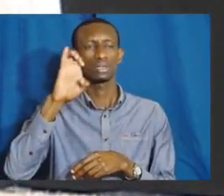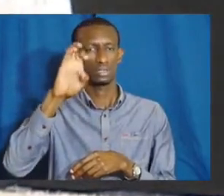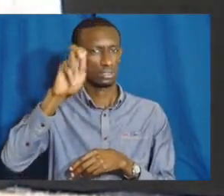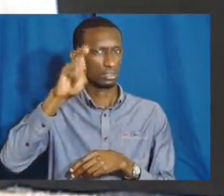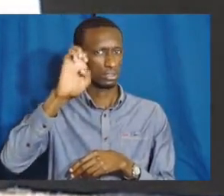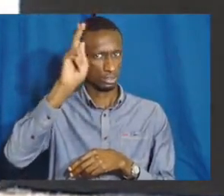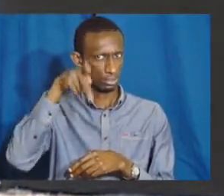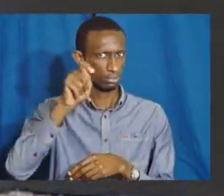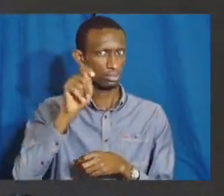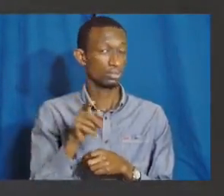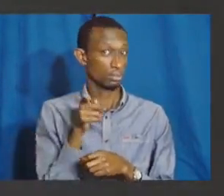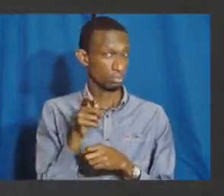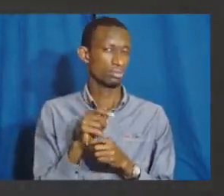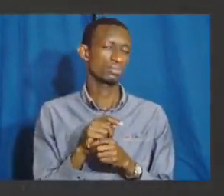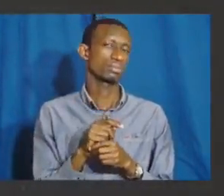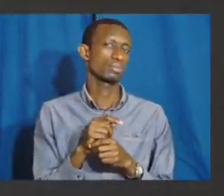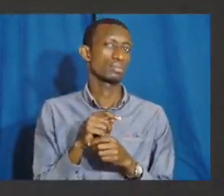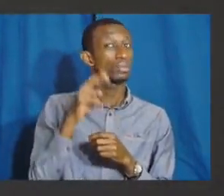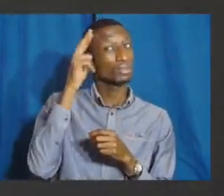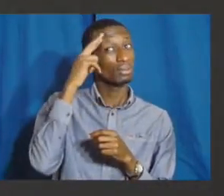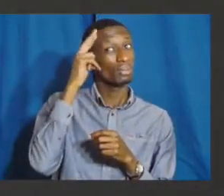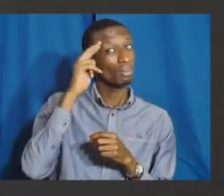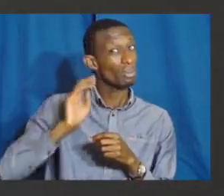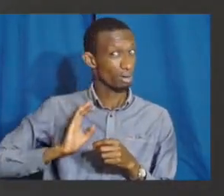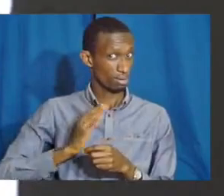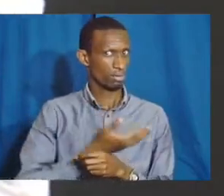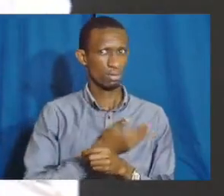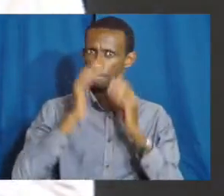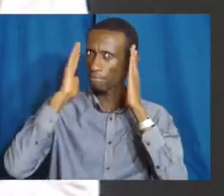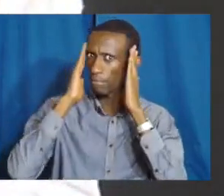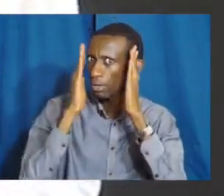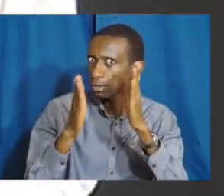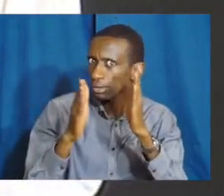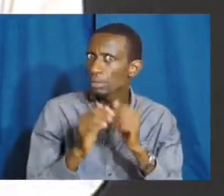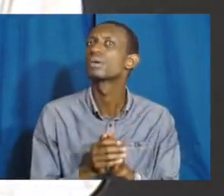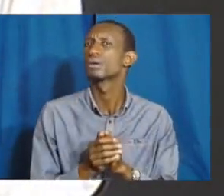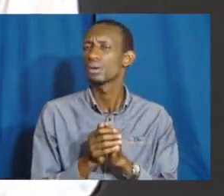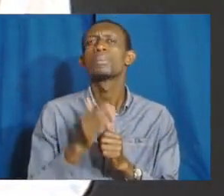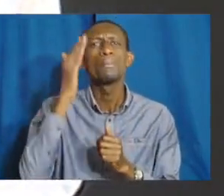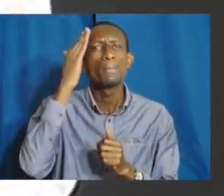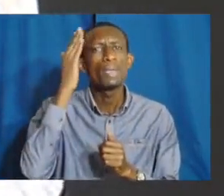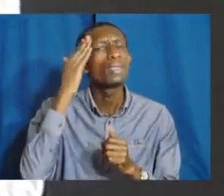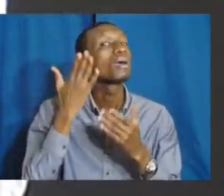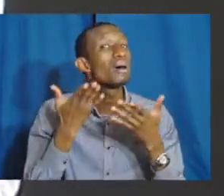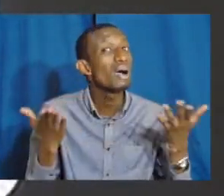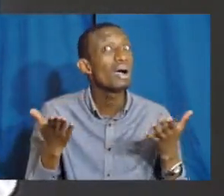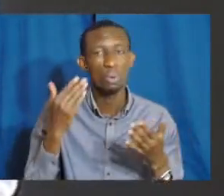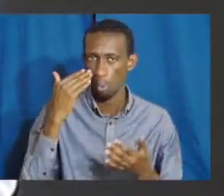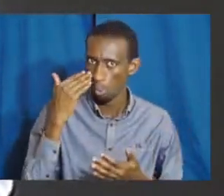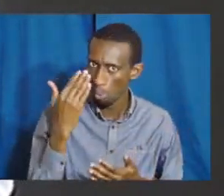And as you can see, remember our focus of today is to know how to find x-intercept and